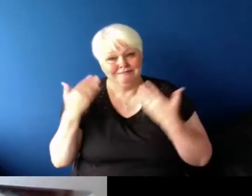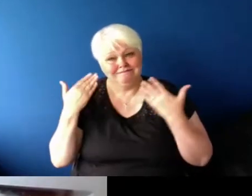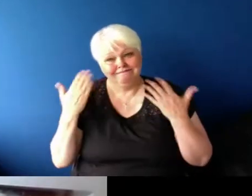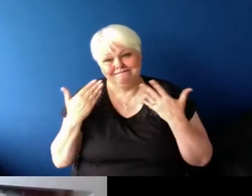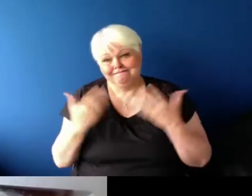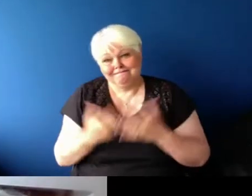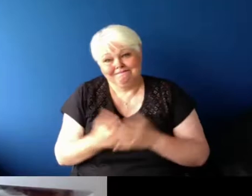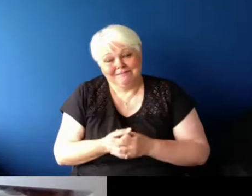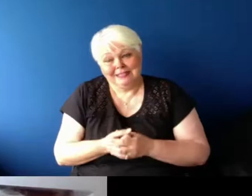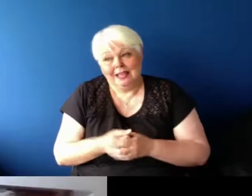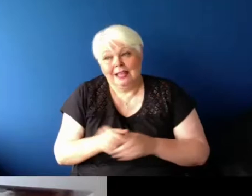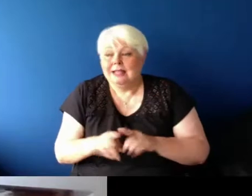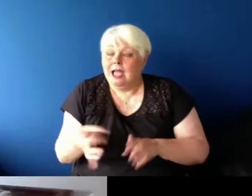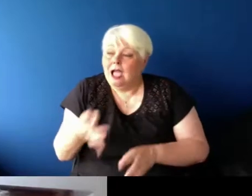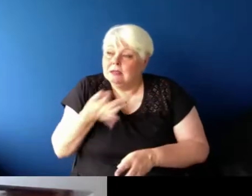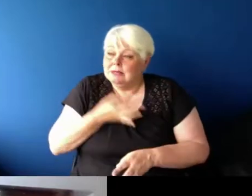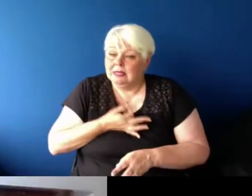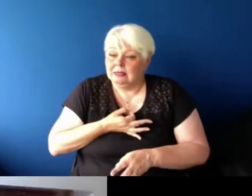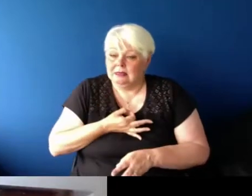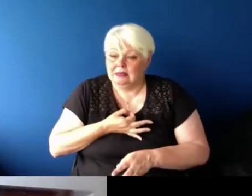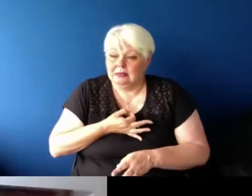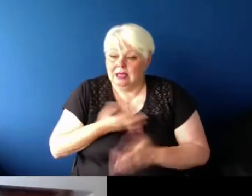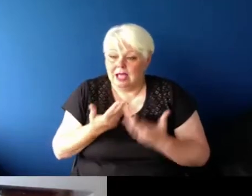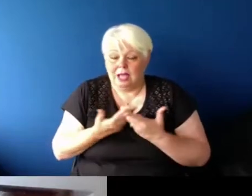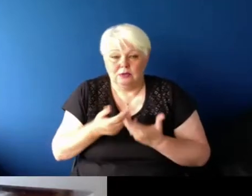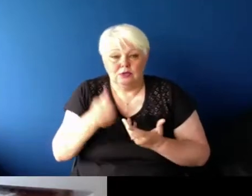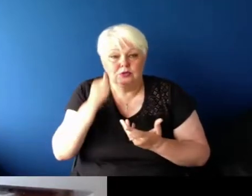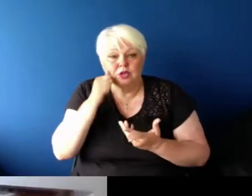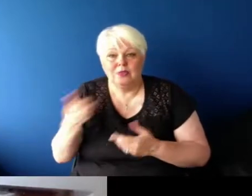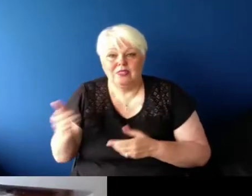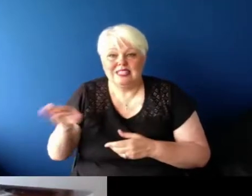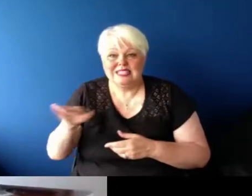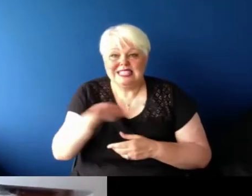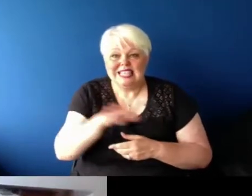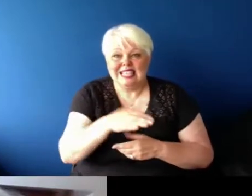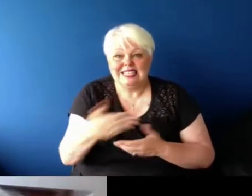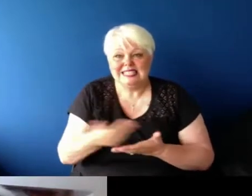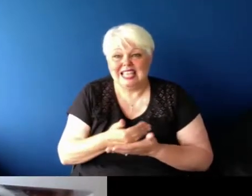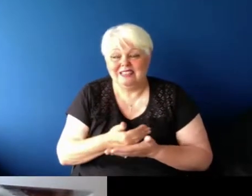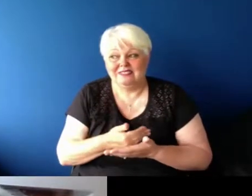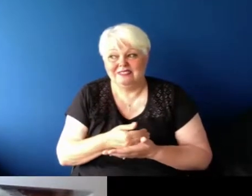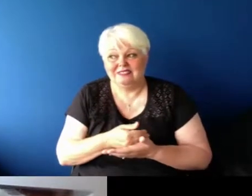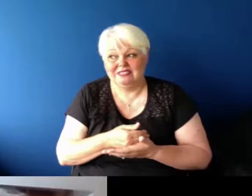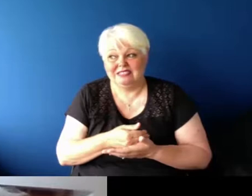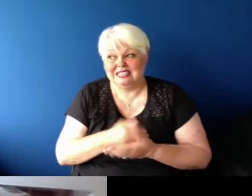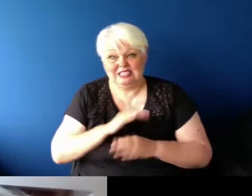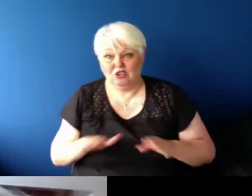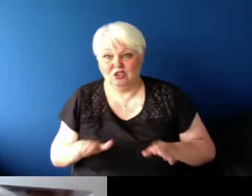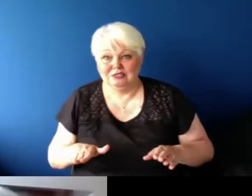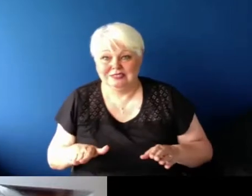sense, asking me how do you know the sea is safe? Well, you know, is it?